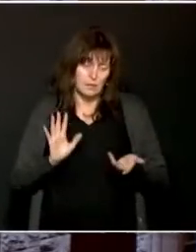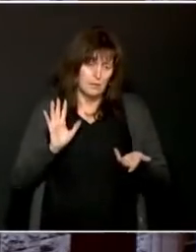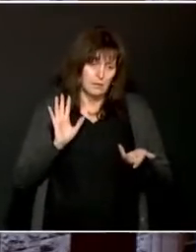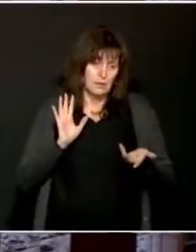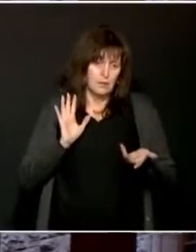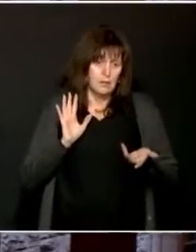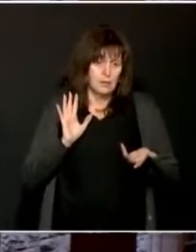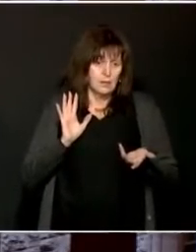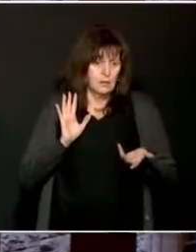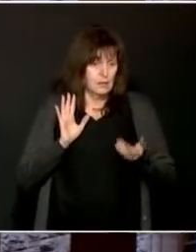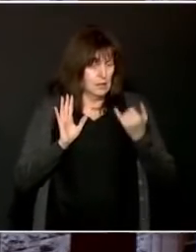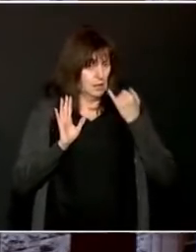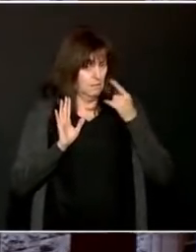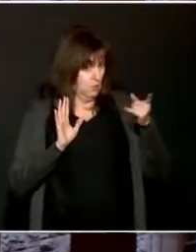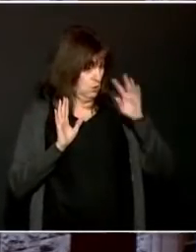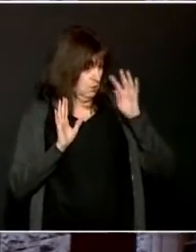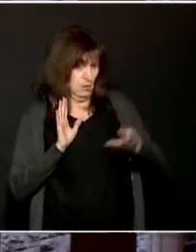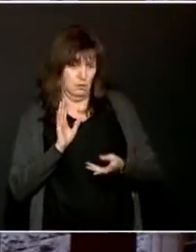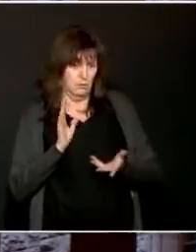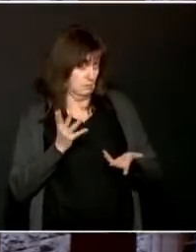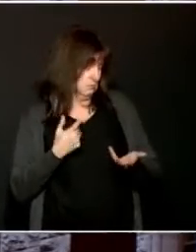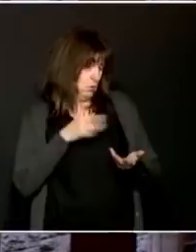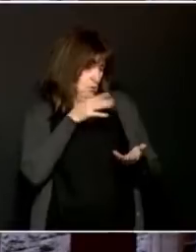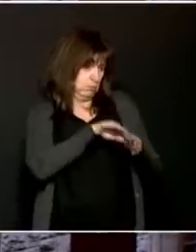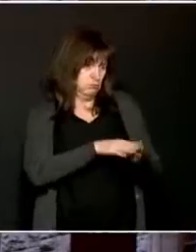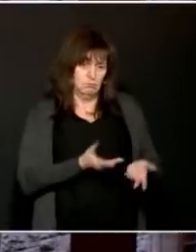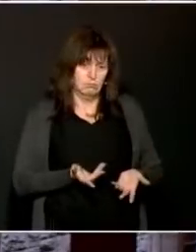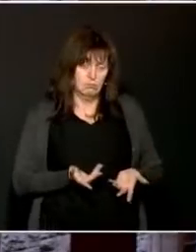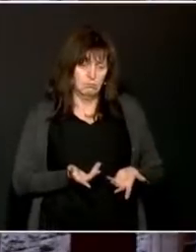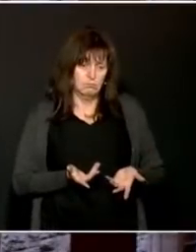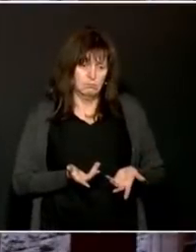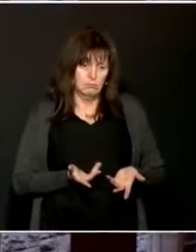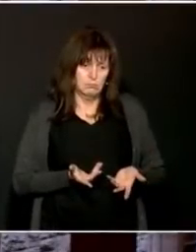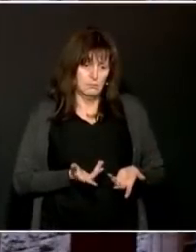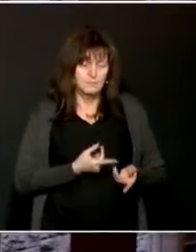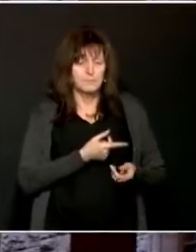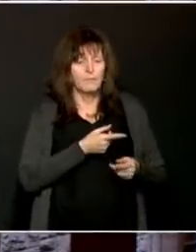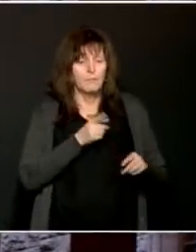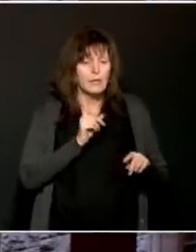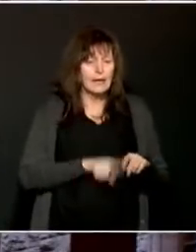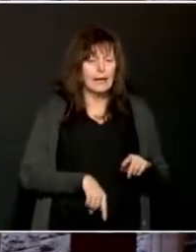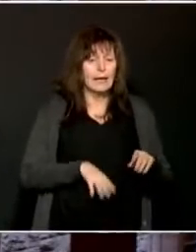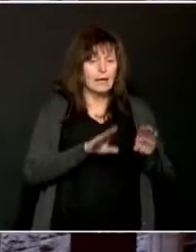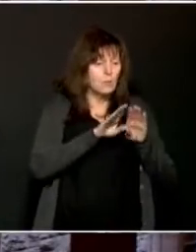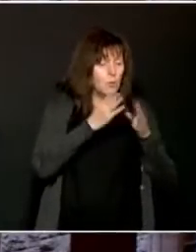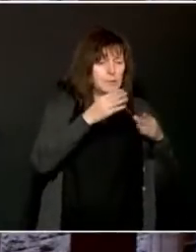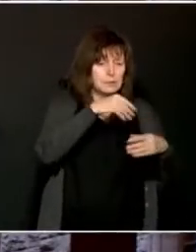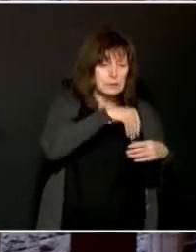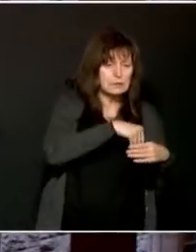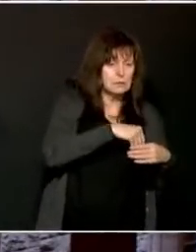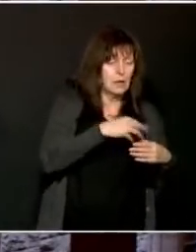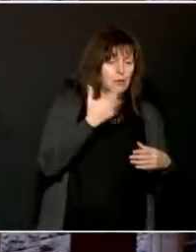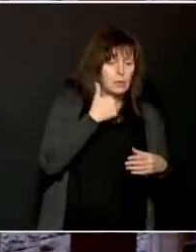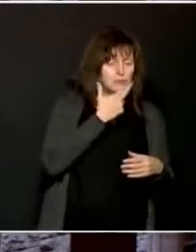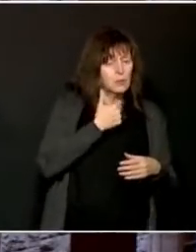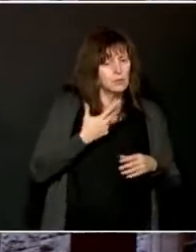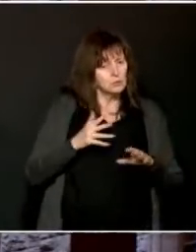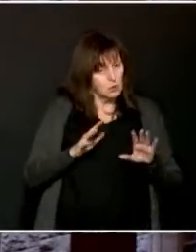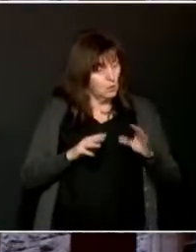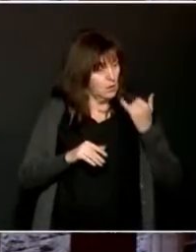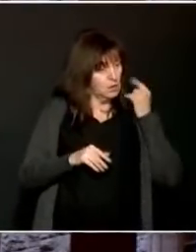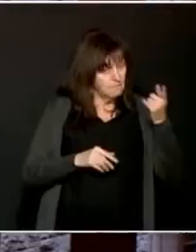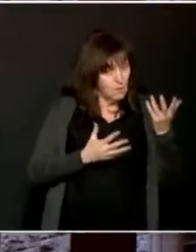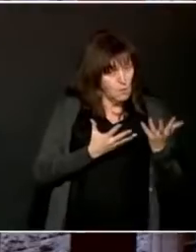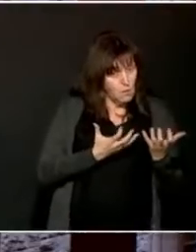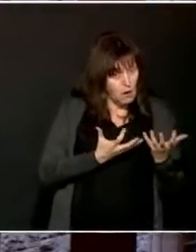to say, you really want to have this, you can get it, but you got to follow all the rules very carefully. If you want to be a proprietor